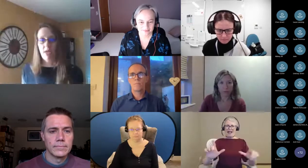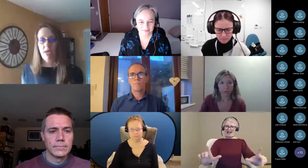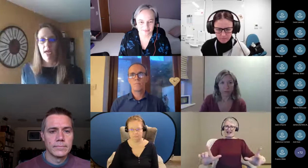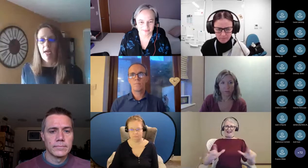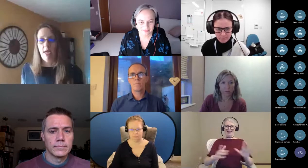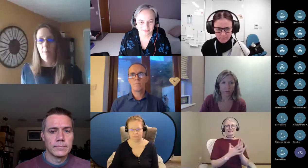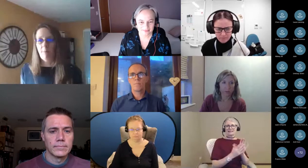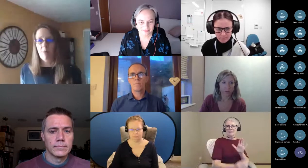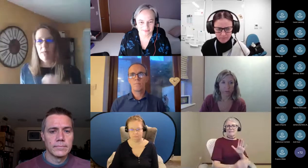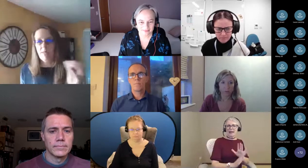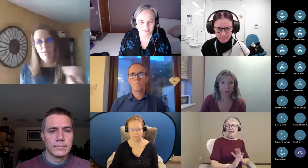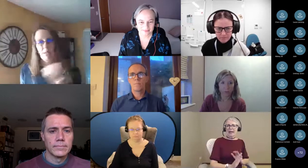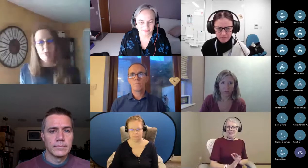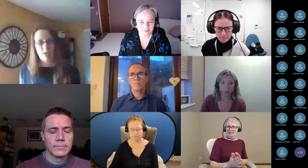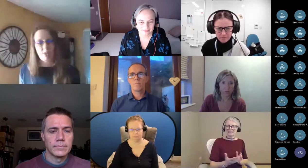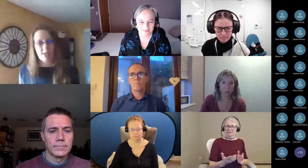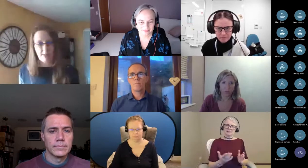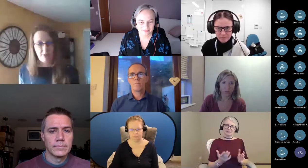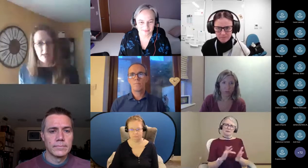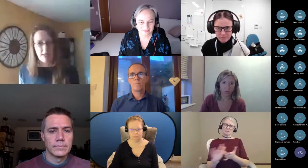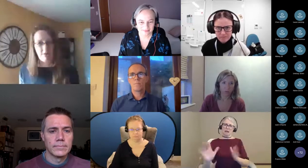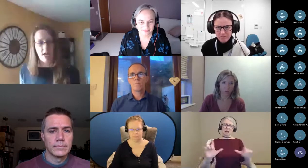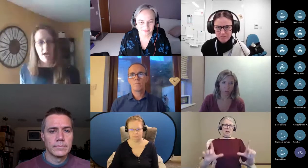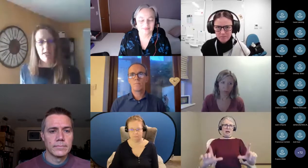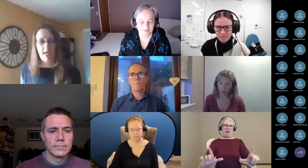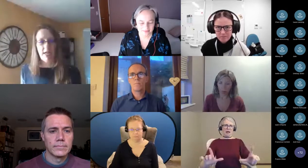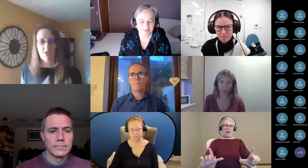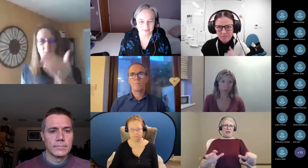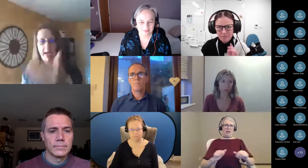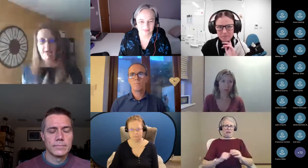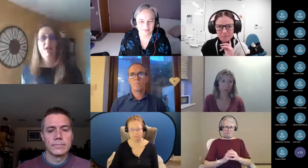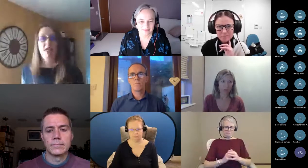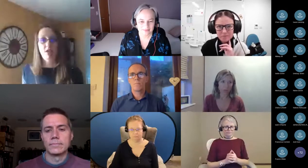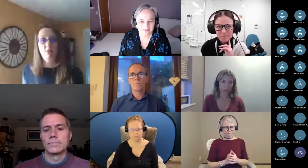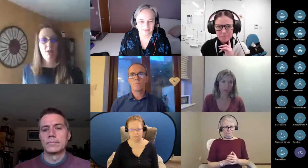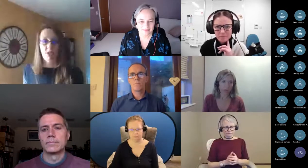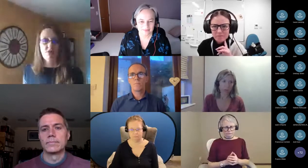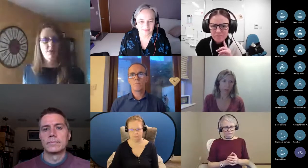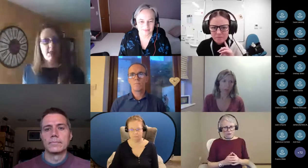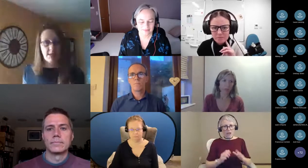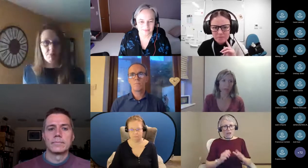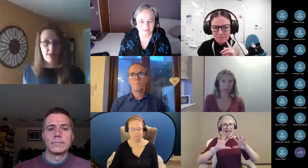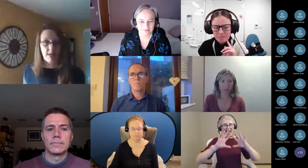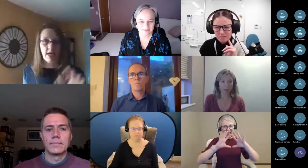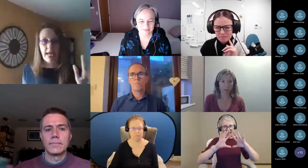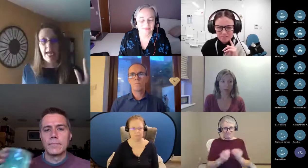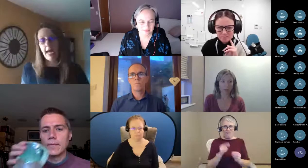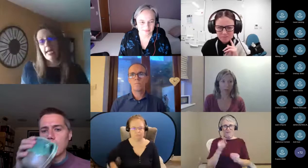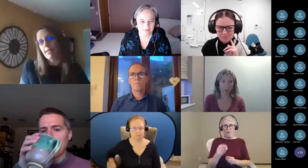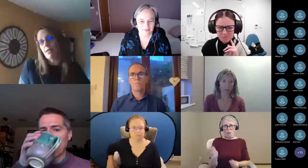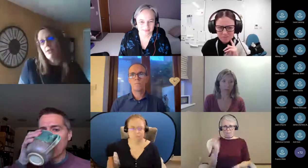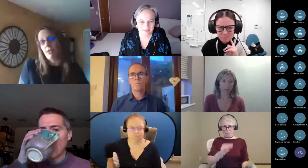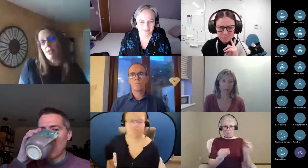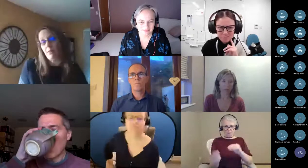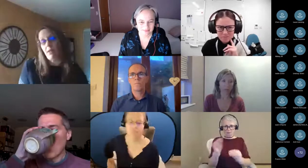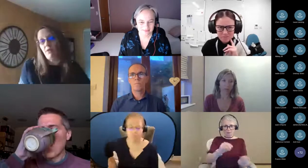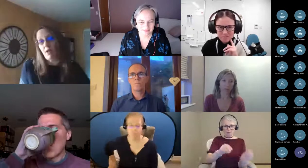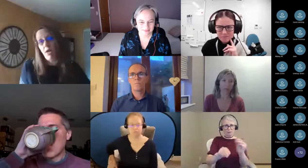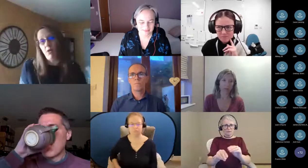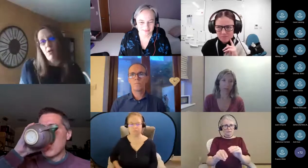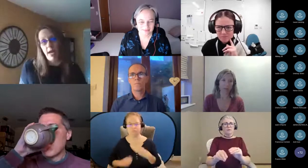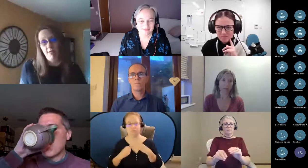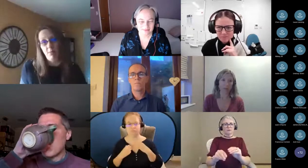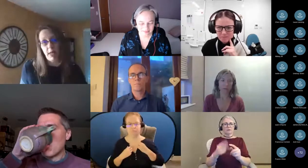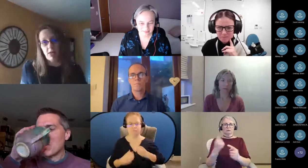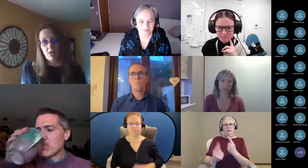template-based tools. And there I'm using the word template in a different context, where everything you build is from a template, not, hey, I get to use this template